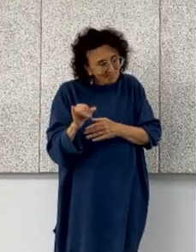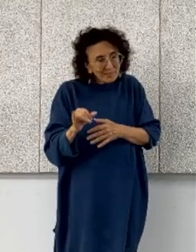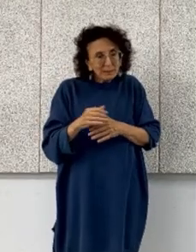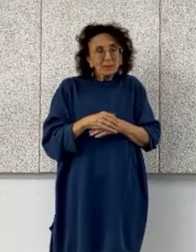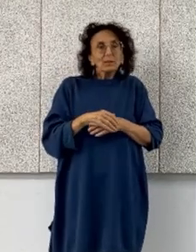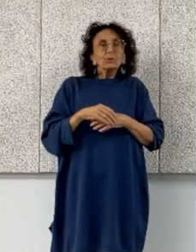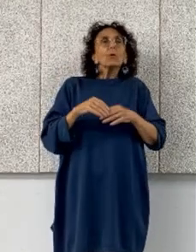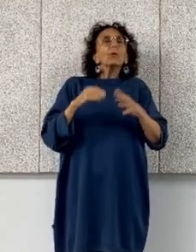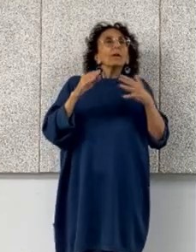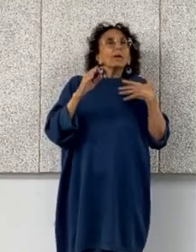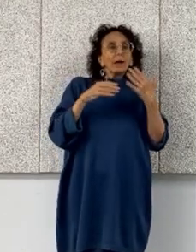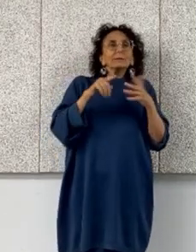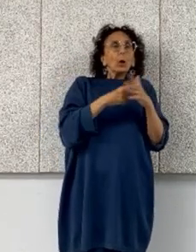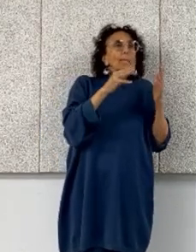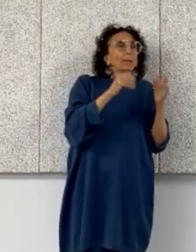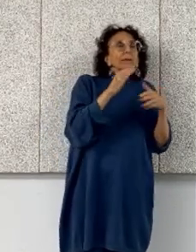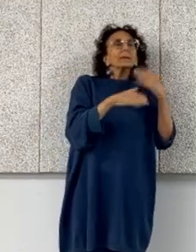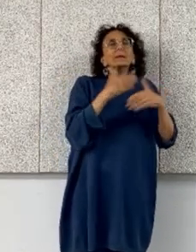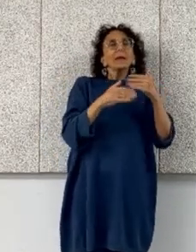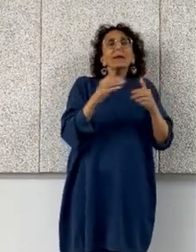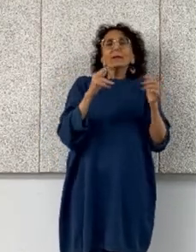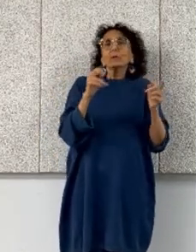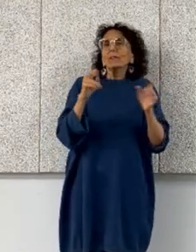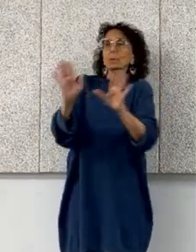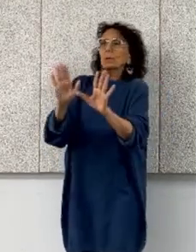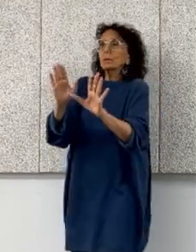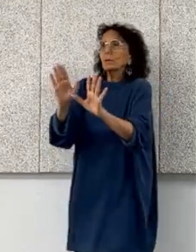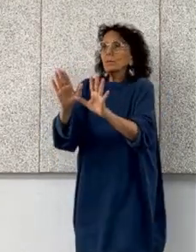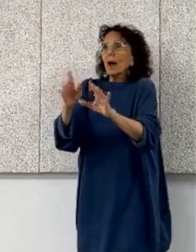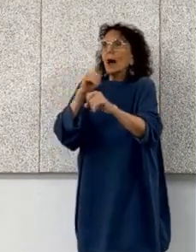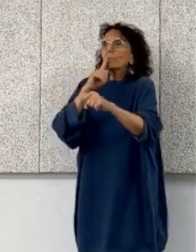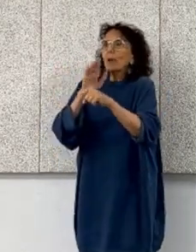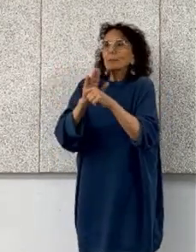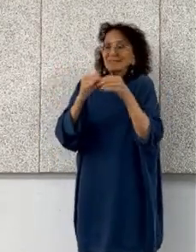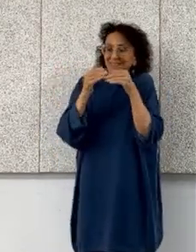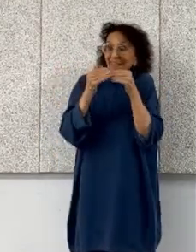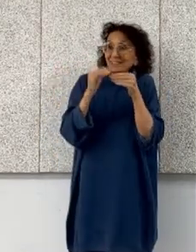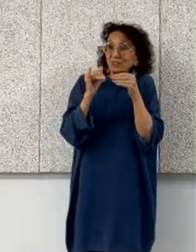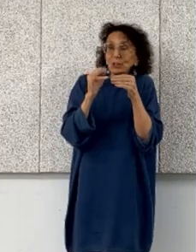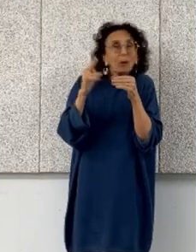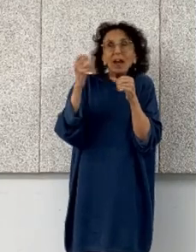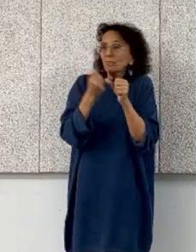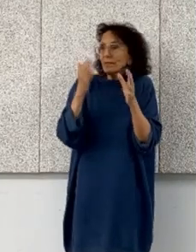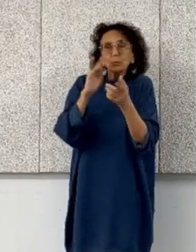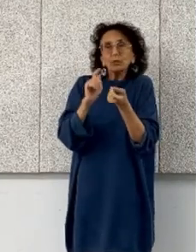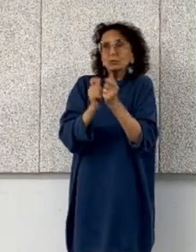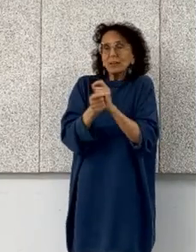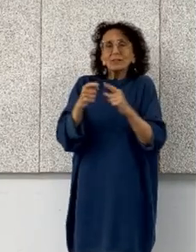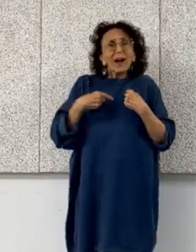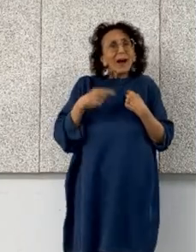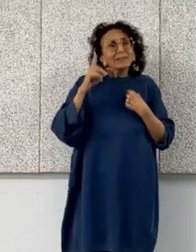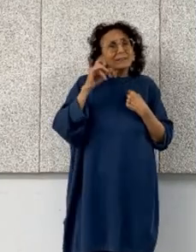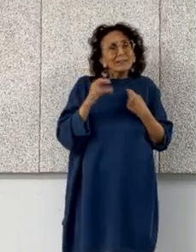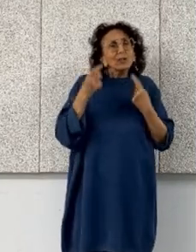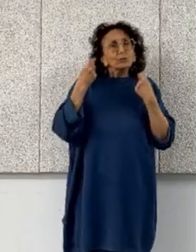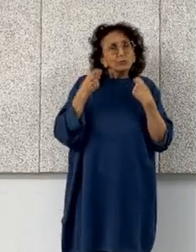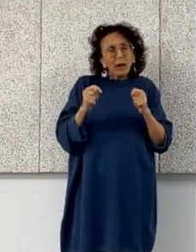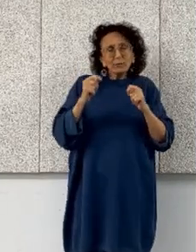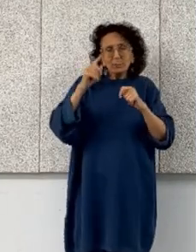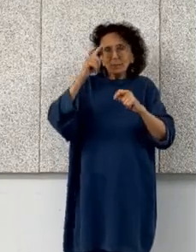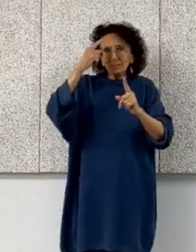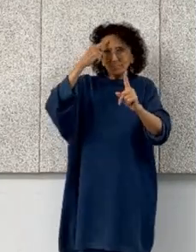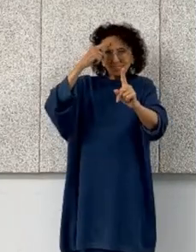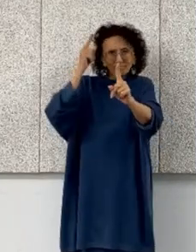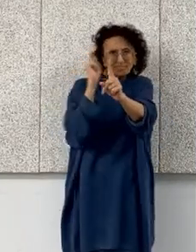in November, I said to him, I promise in January, this will change. And I've tried to be intentional